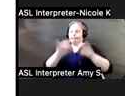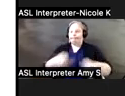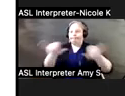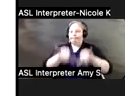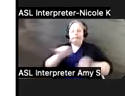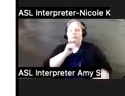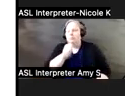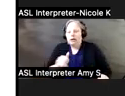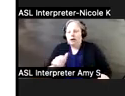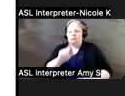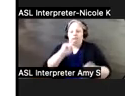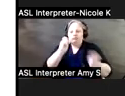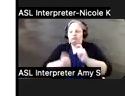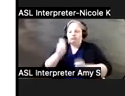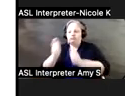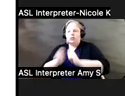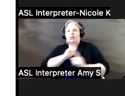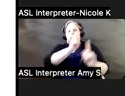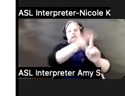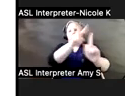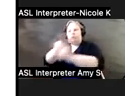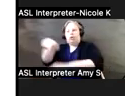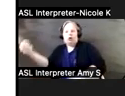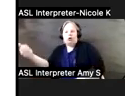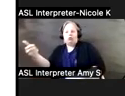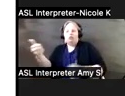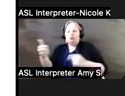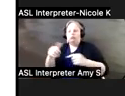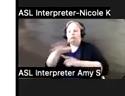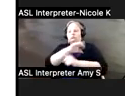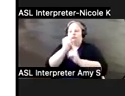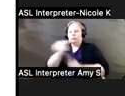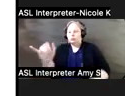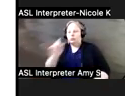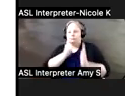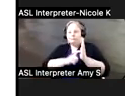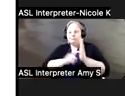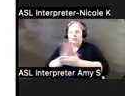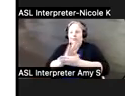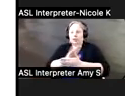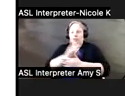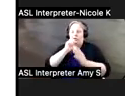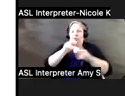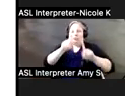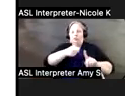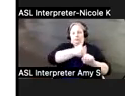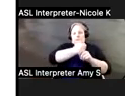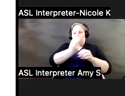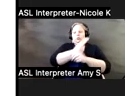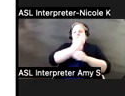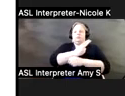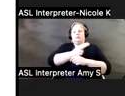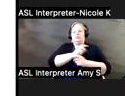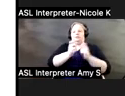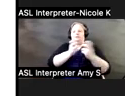equipment isn't this static thing that you can't use for other areas of daily independence. So as you notice in the video I showed, that person is actually using their adaptive gaming controller